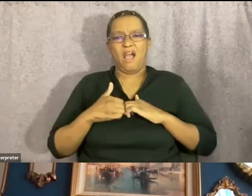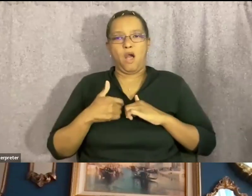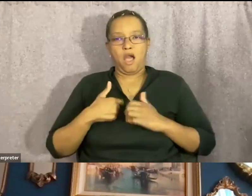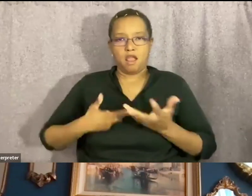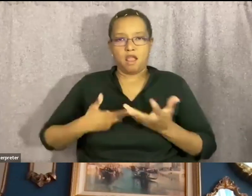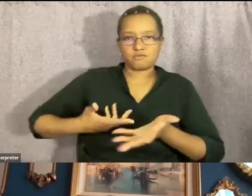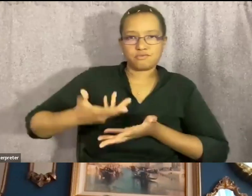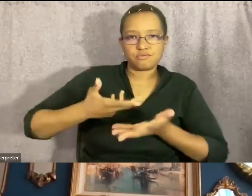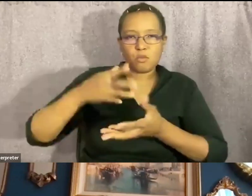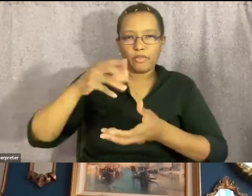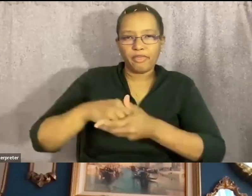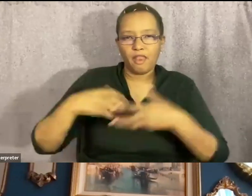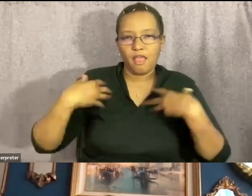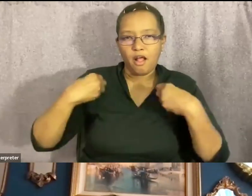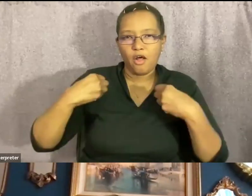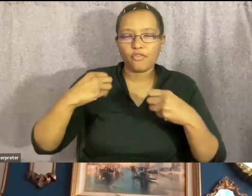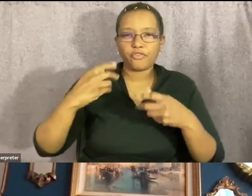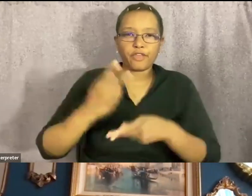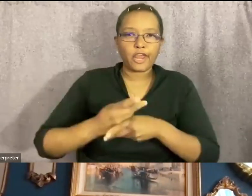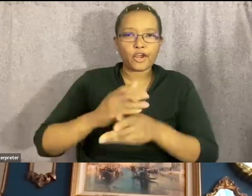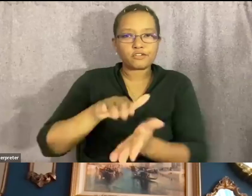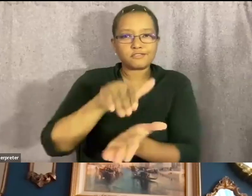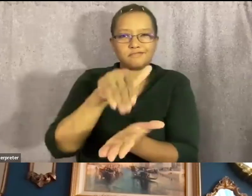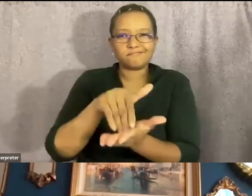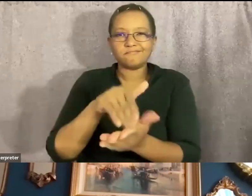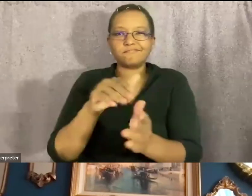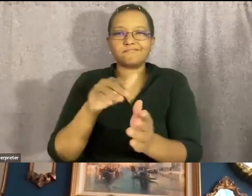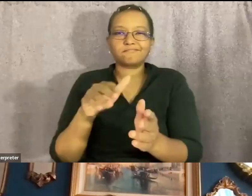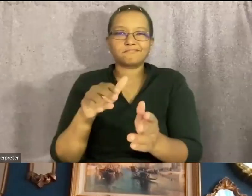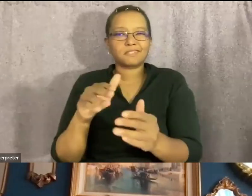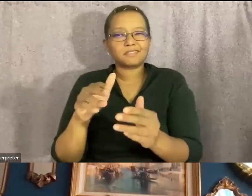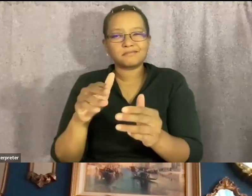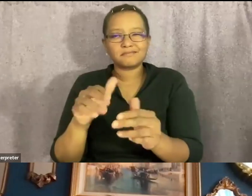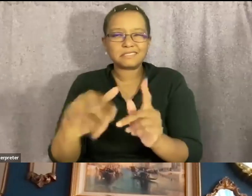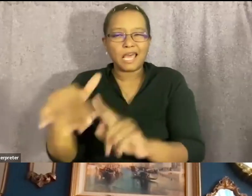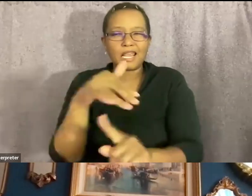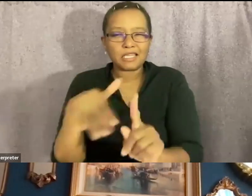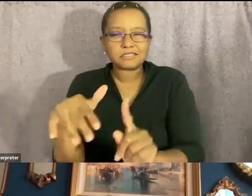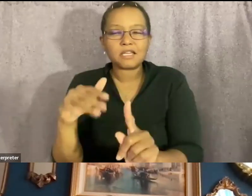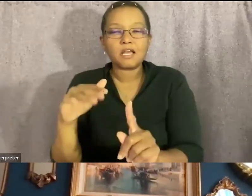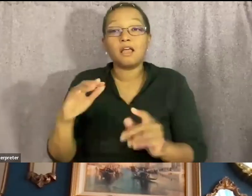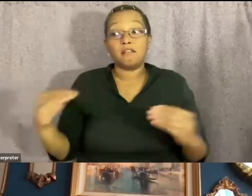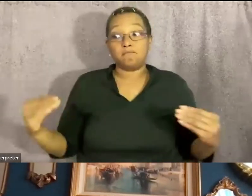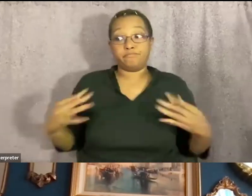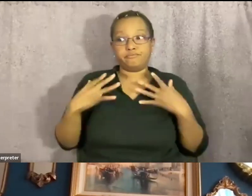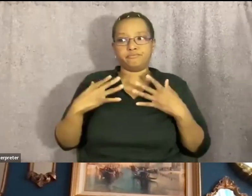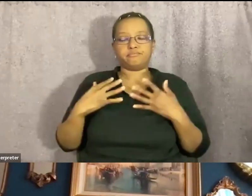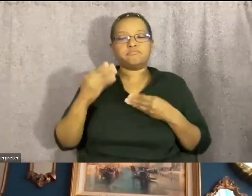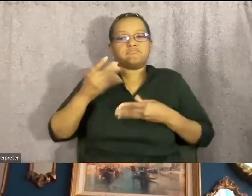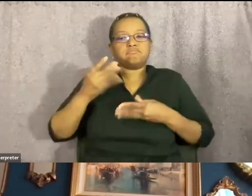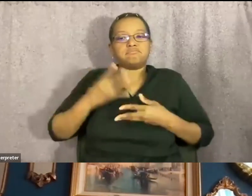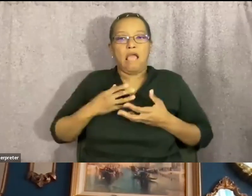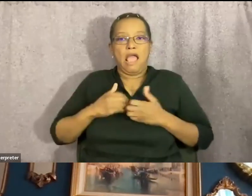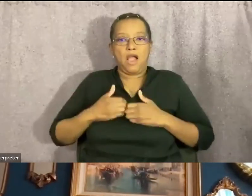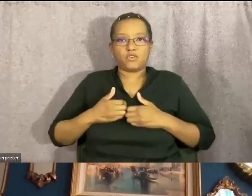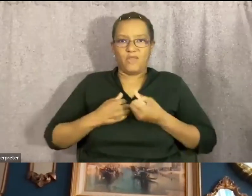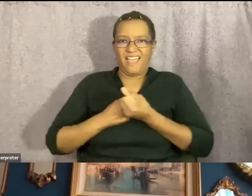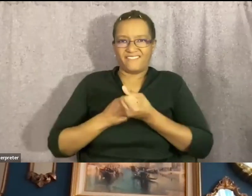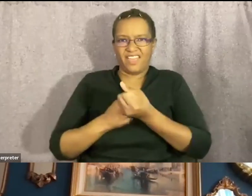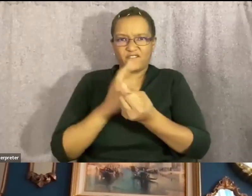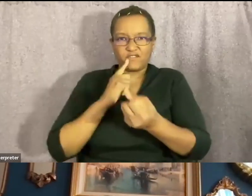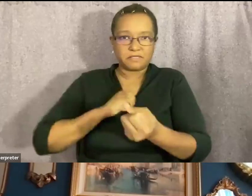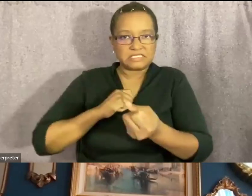our stories might not have others in their lives who have shared those very vulnerable experiences with them. And this might be